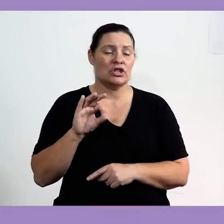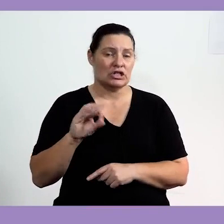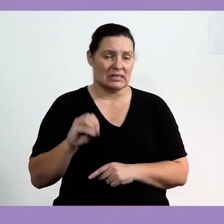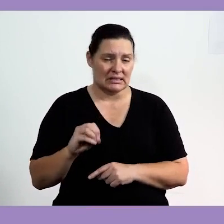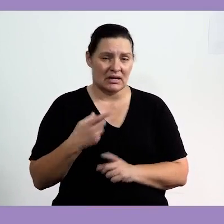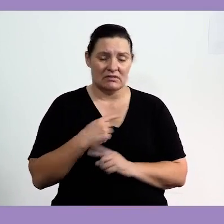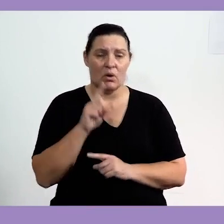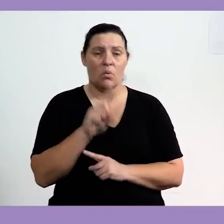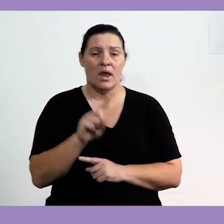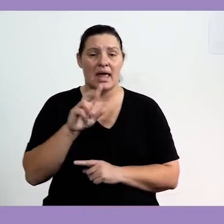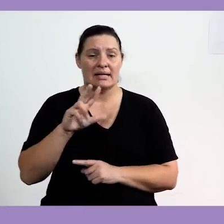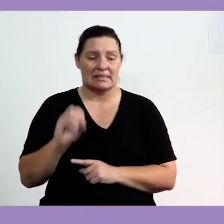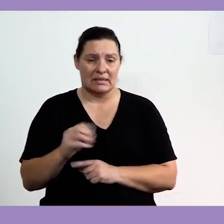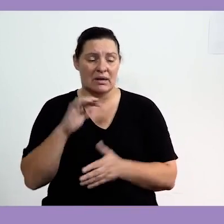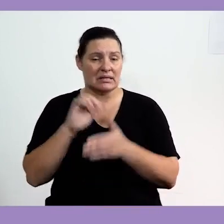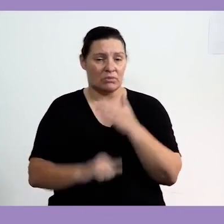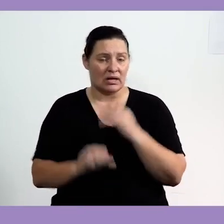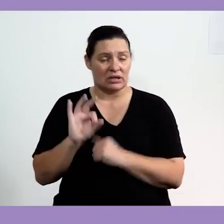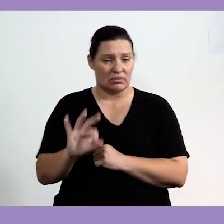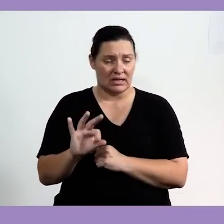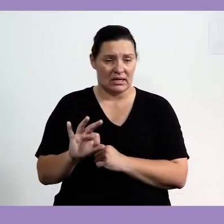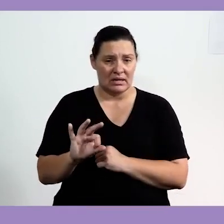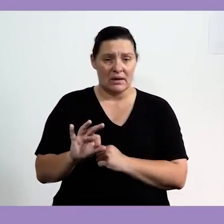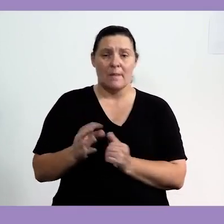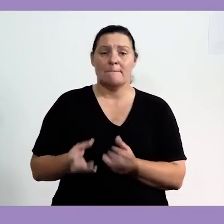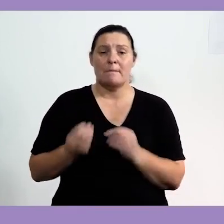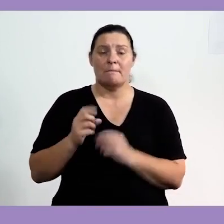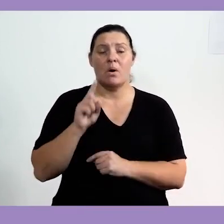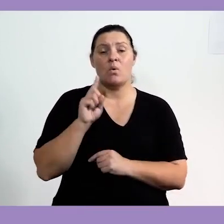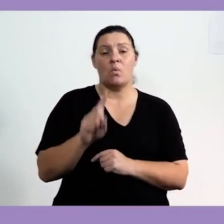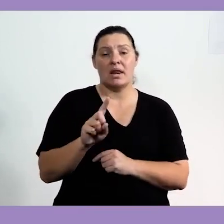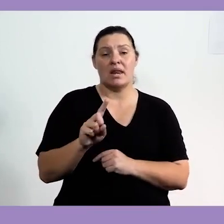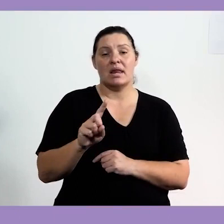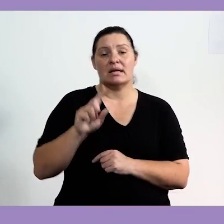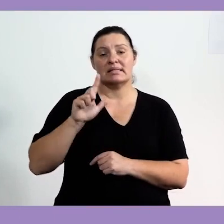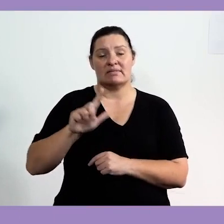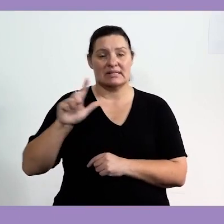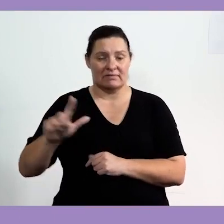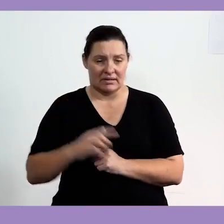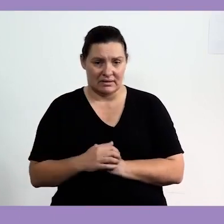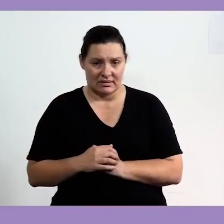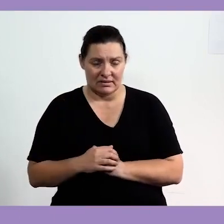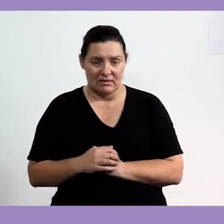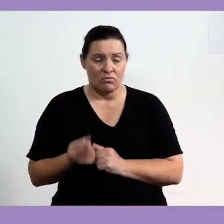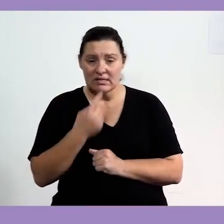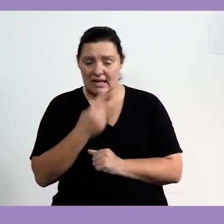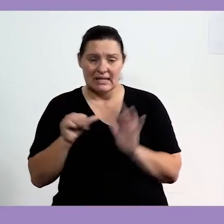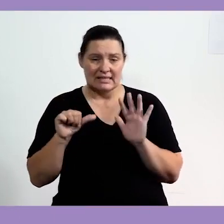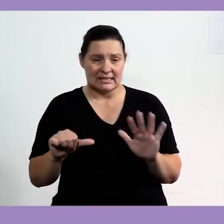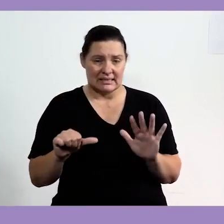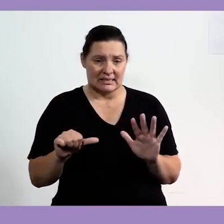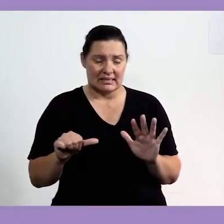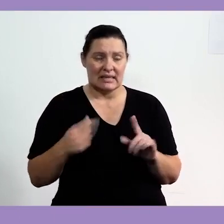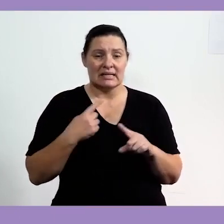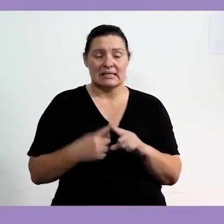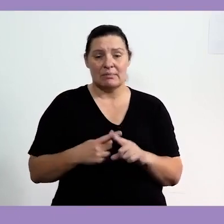multiplied by 30? That's 180. And if I subtract 3, that is going to be 177. And if I